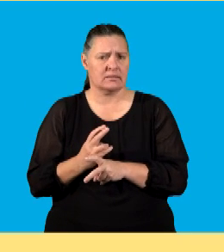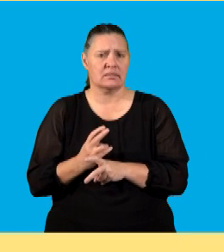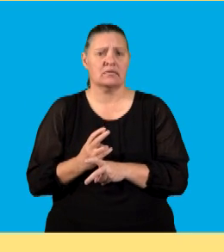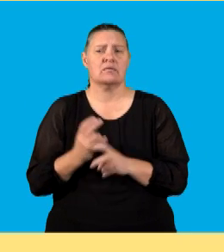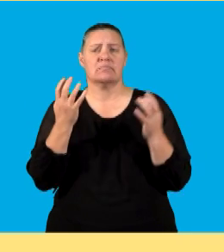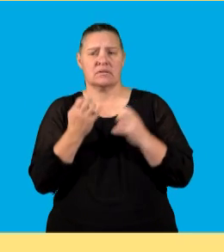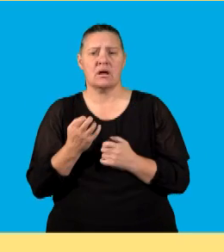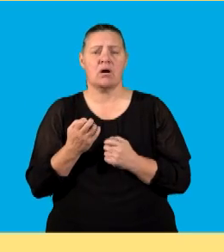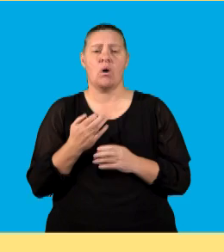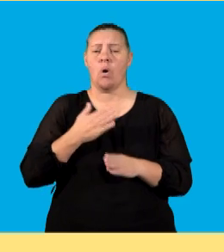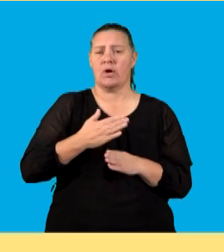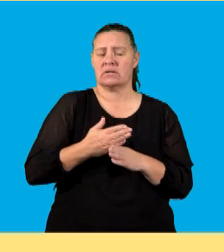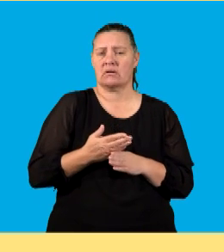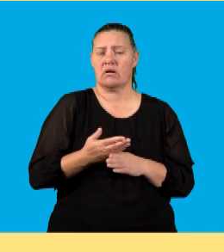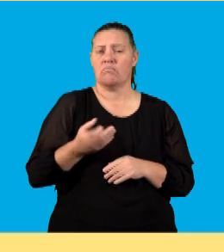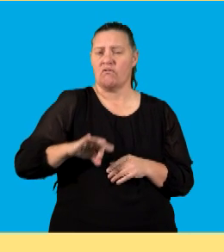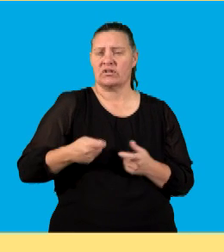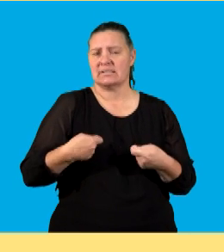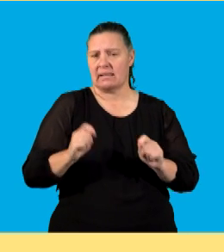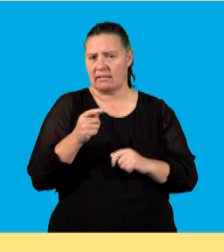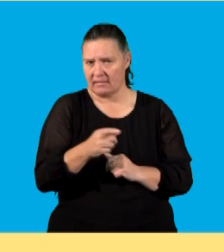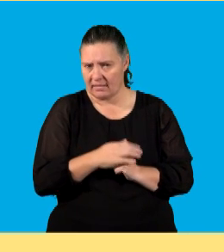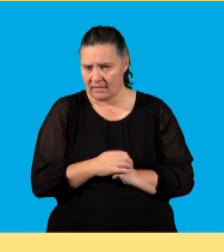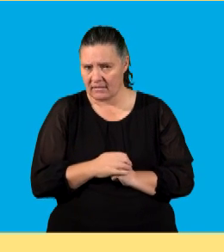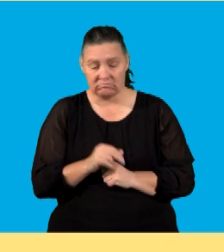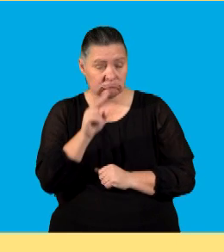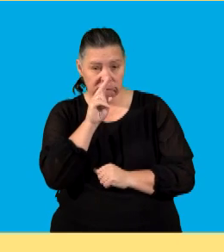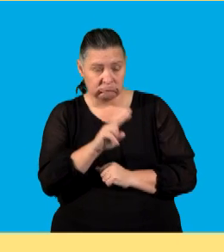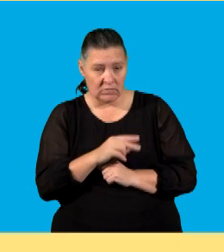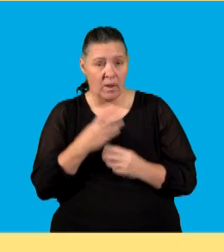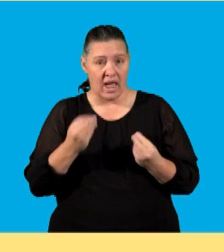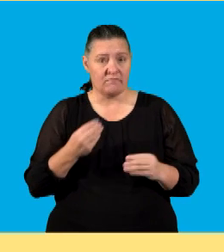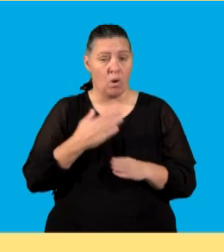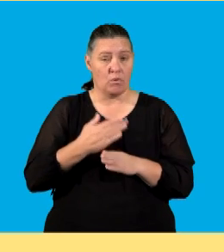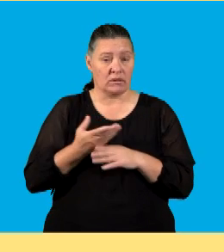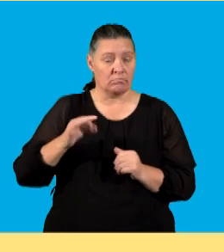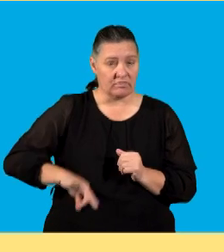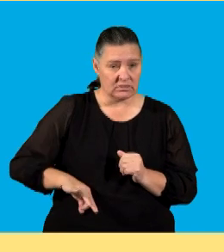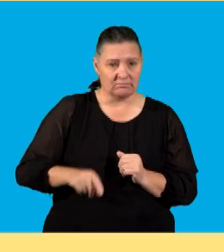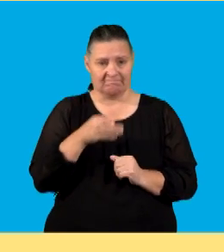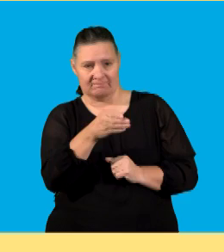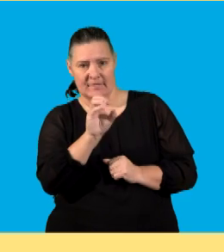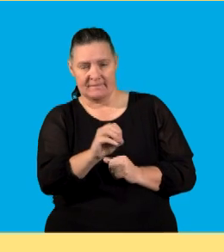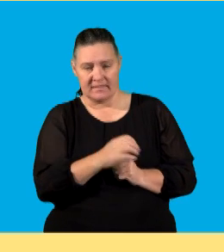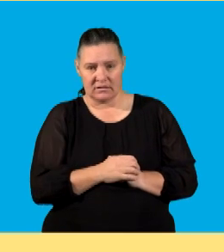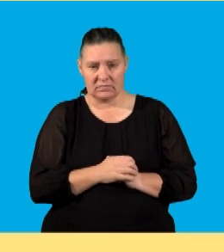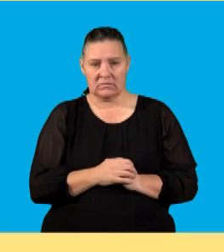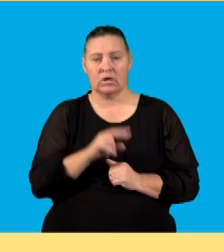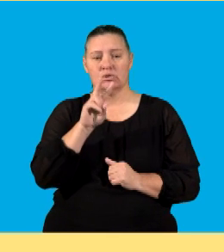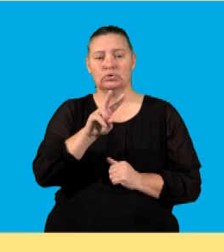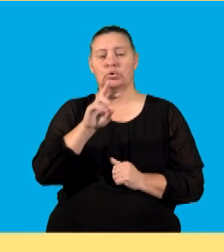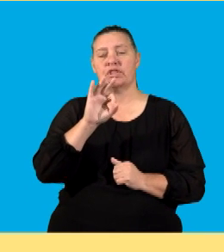the percentage operating profit on sales. So let's see, do I have operating profit? There it